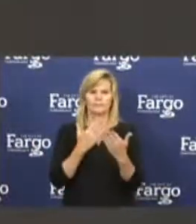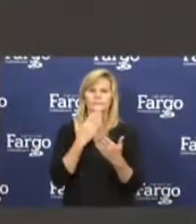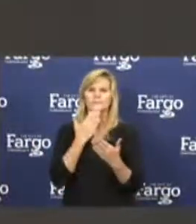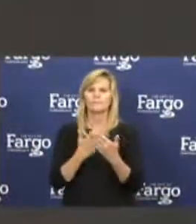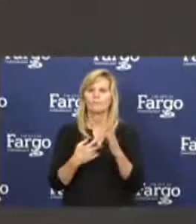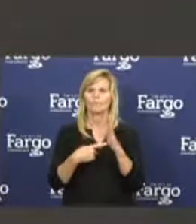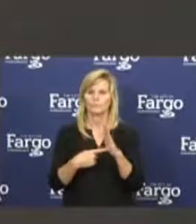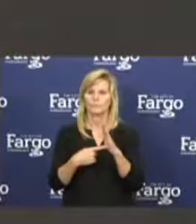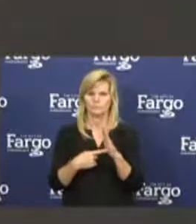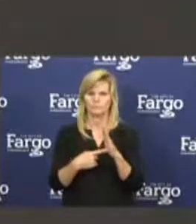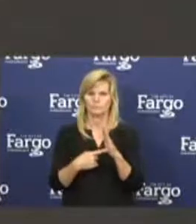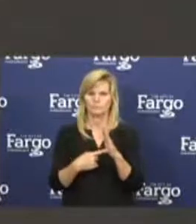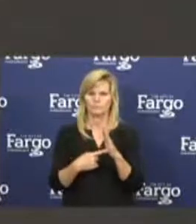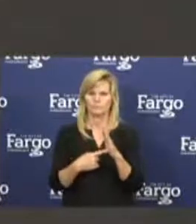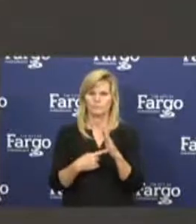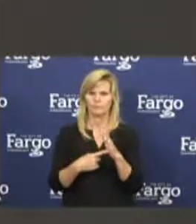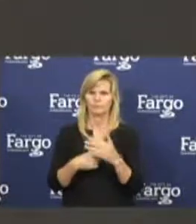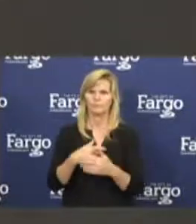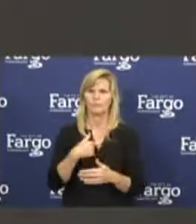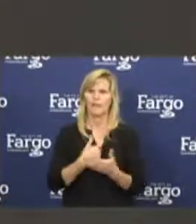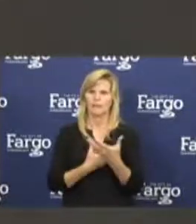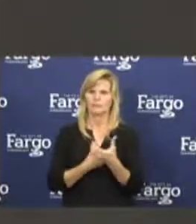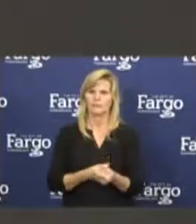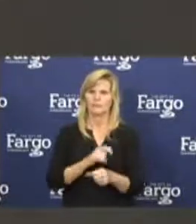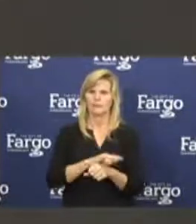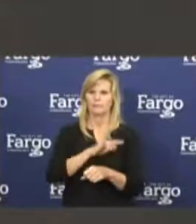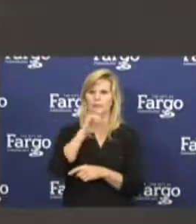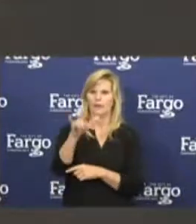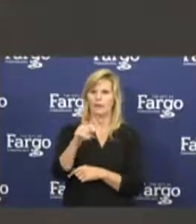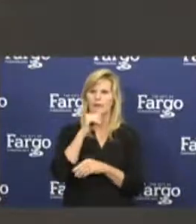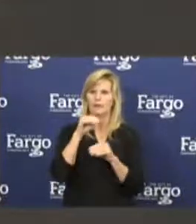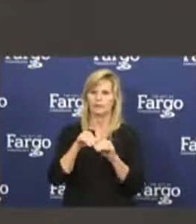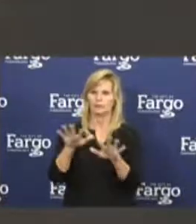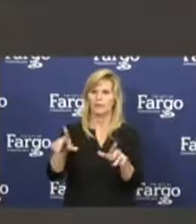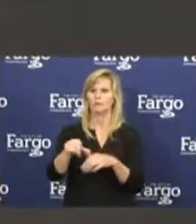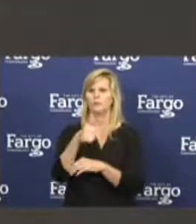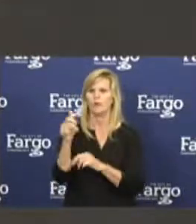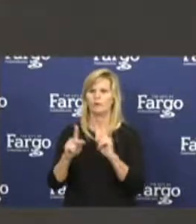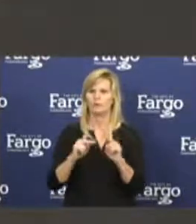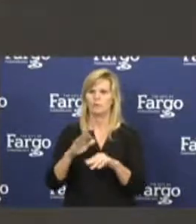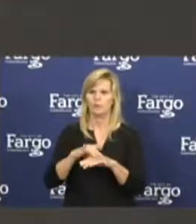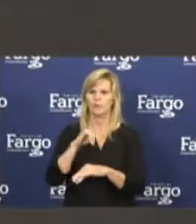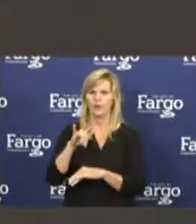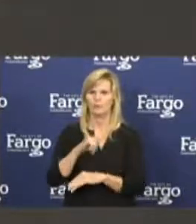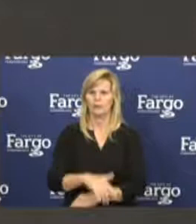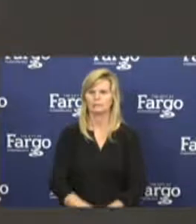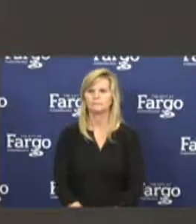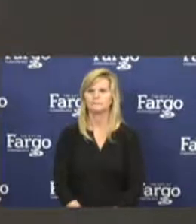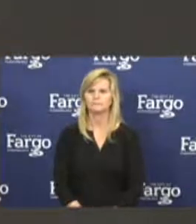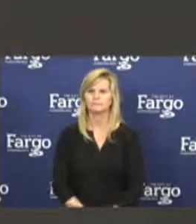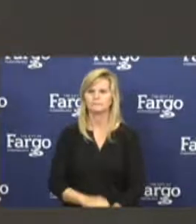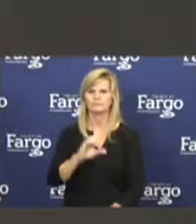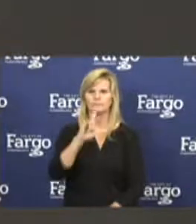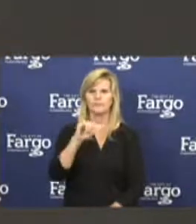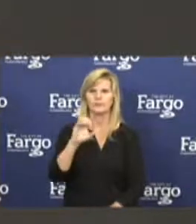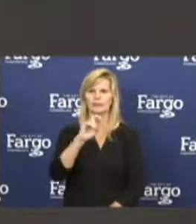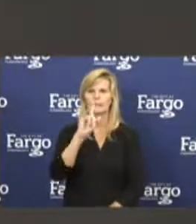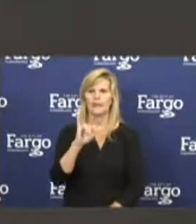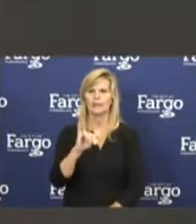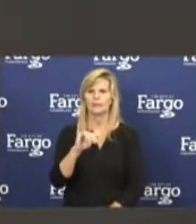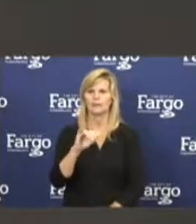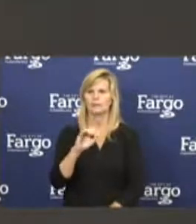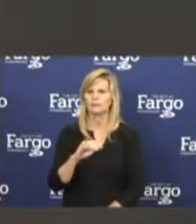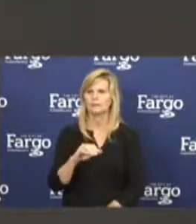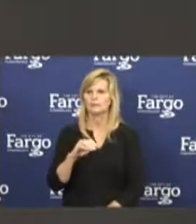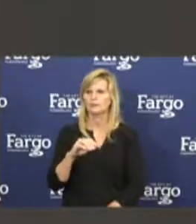and interesting I could take a flight and not give it to any of the other passengers. From Clay County Public Health, Kathy McKay.